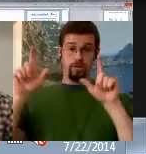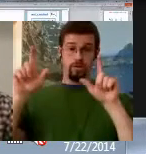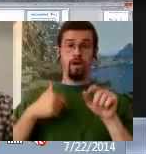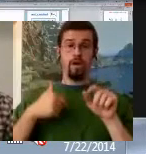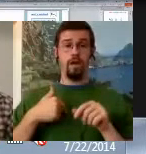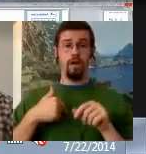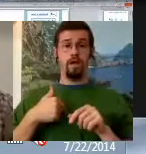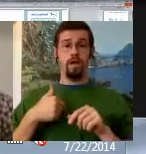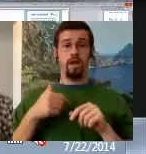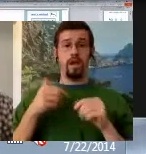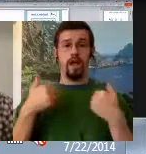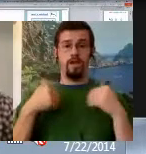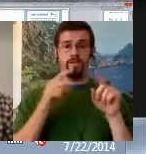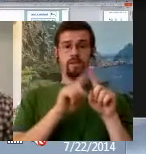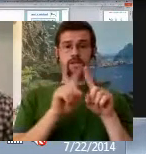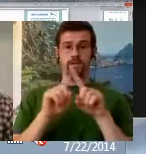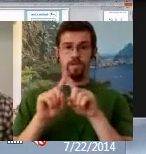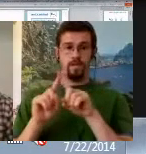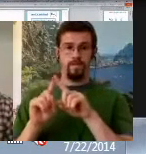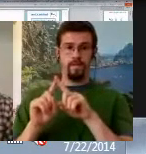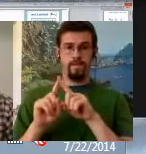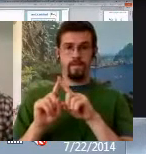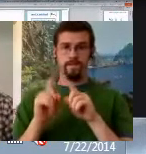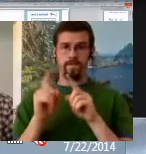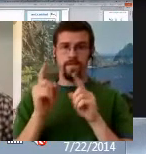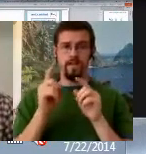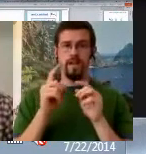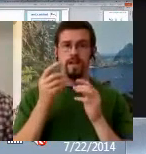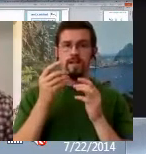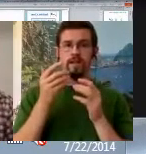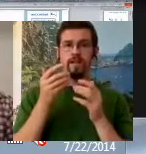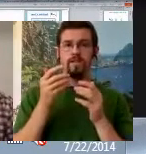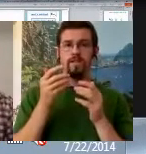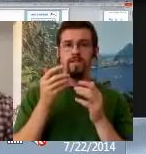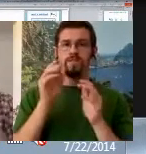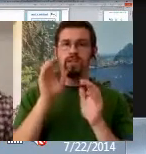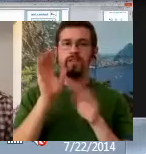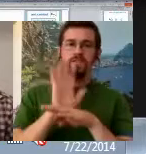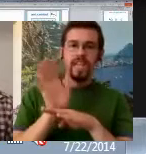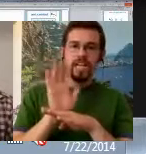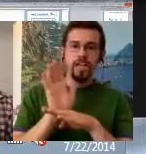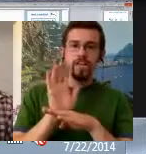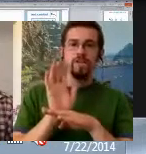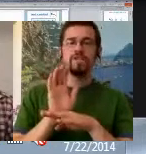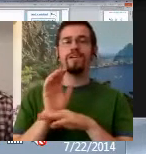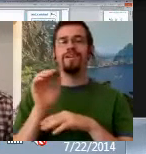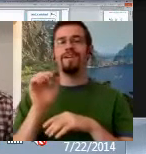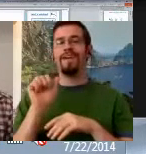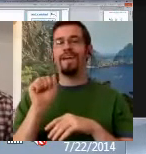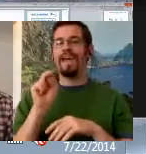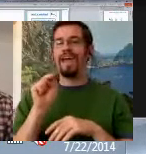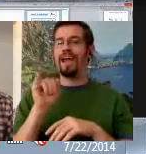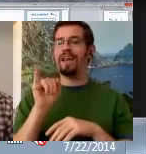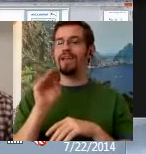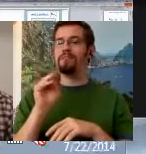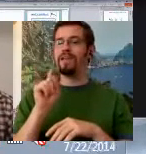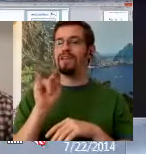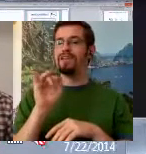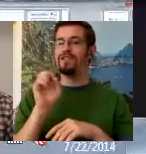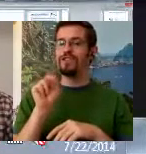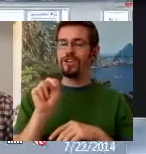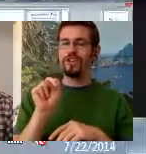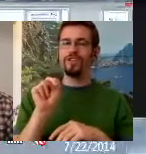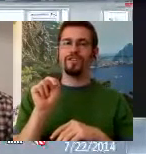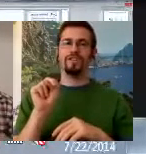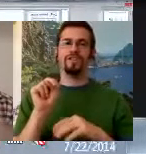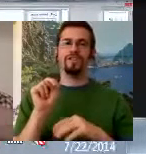are some videos, and so these videos. There are some animations. There are video animations. I mean,